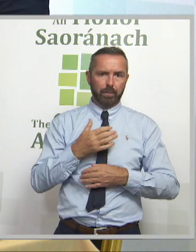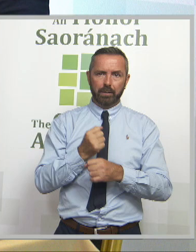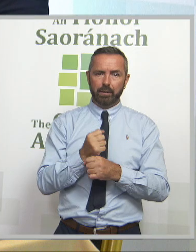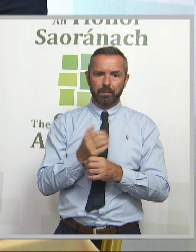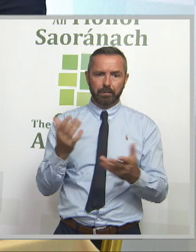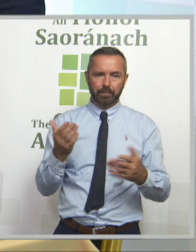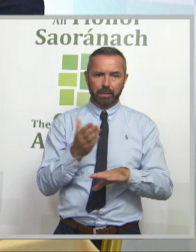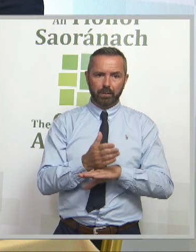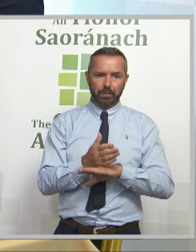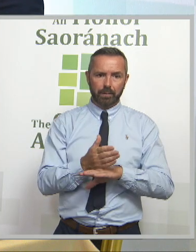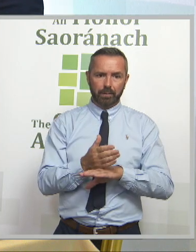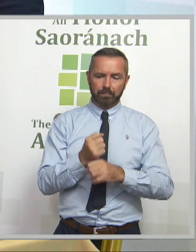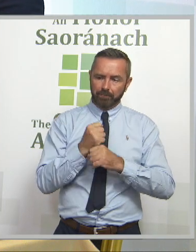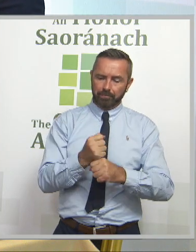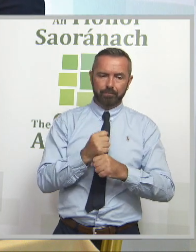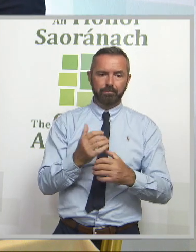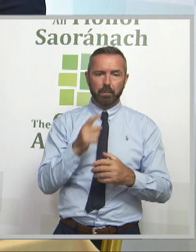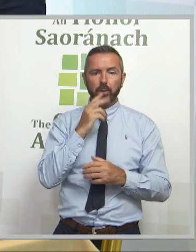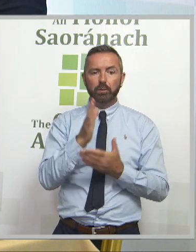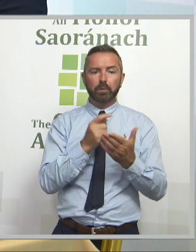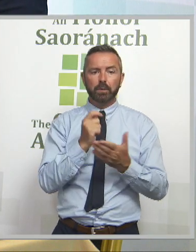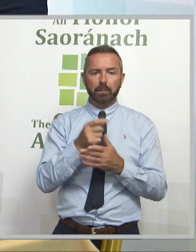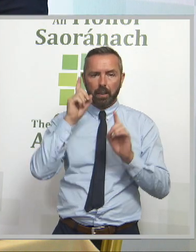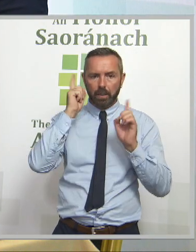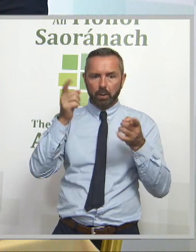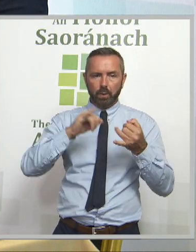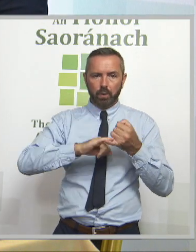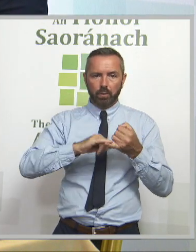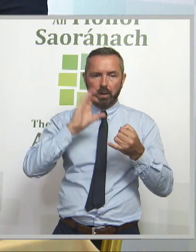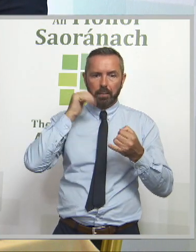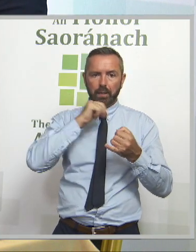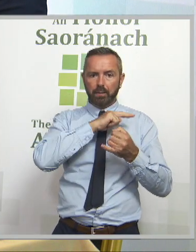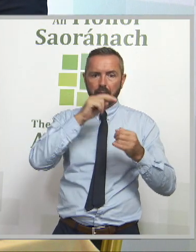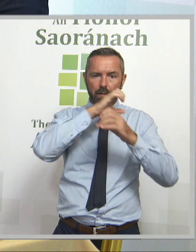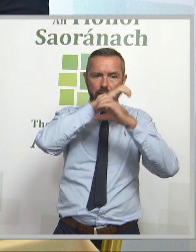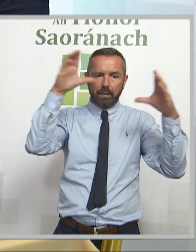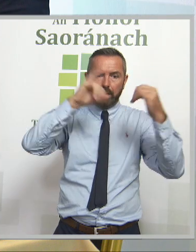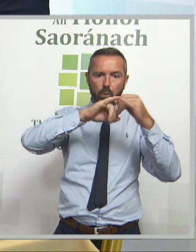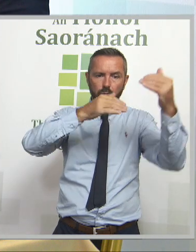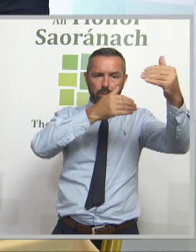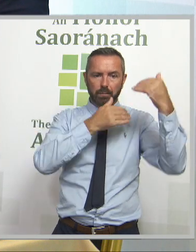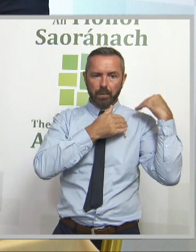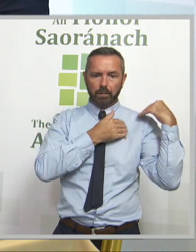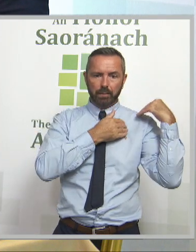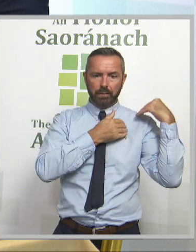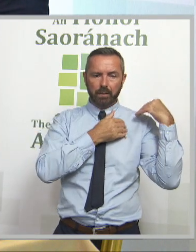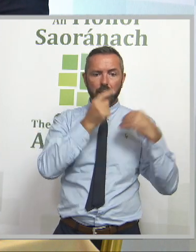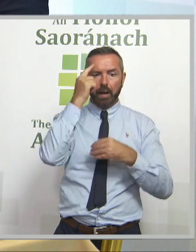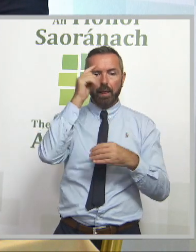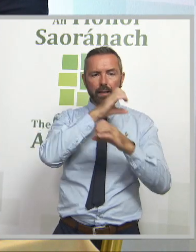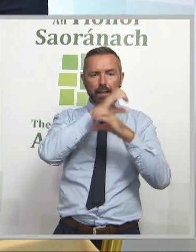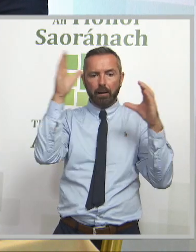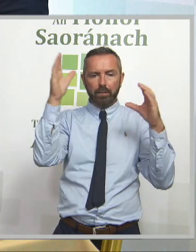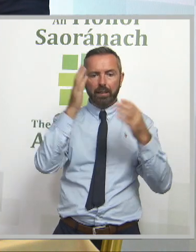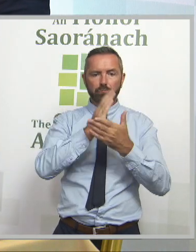heritage. But simply sometimes I just can't, it's not clear. And I think clarity, transparency and